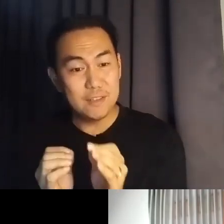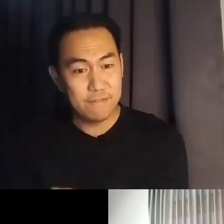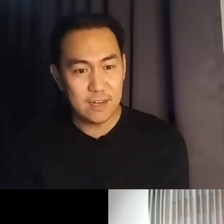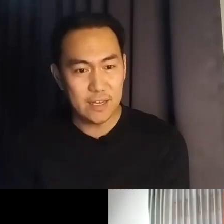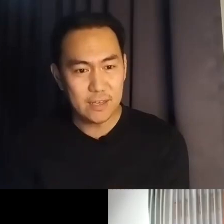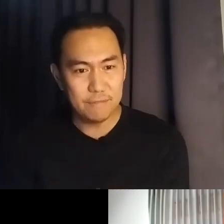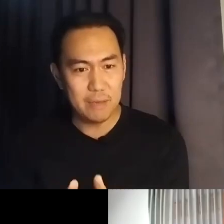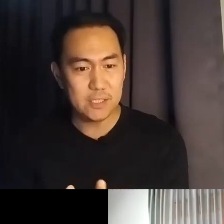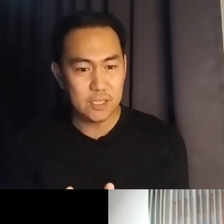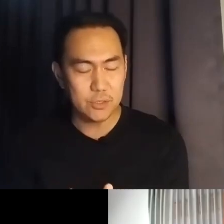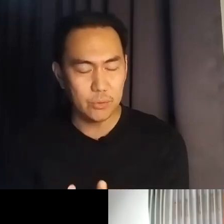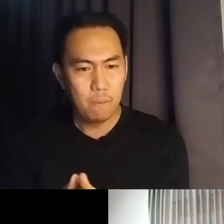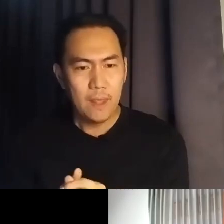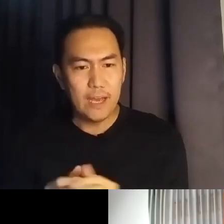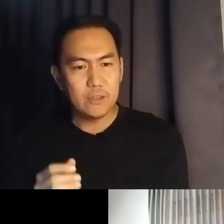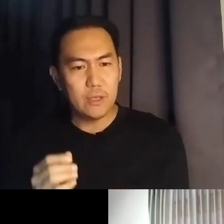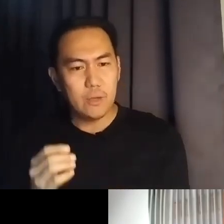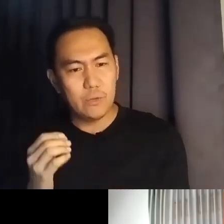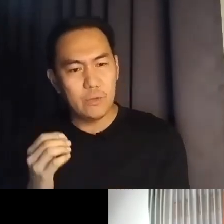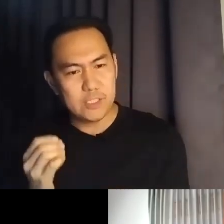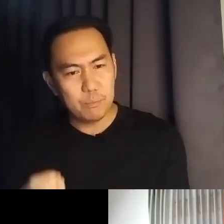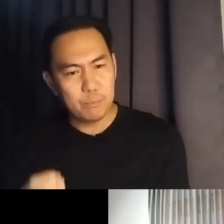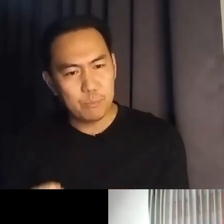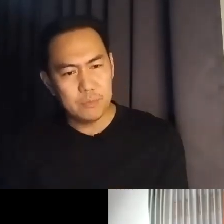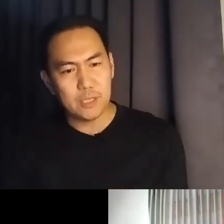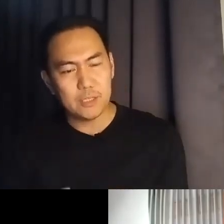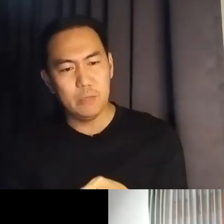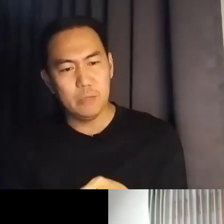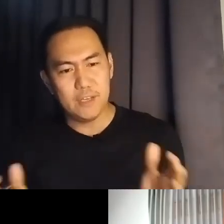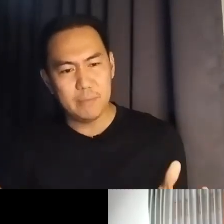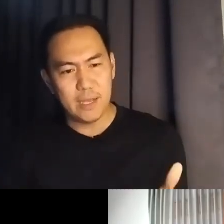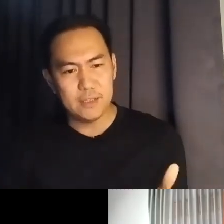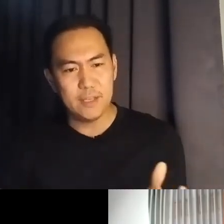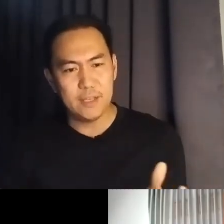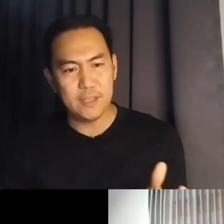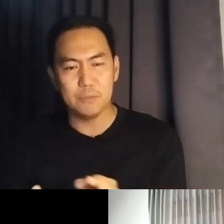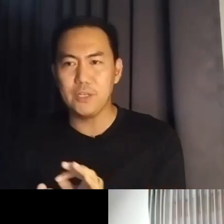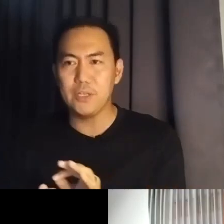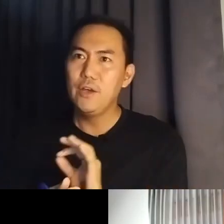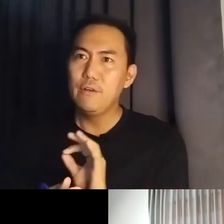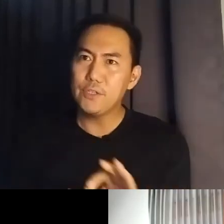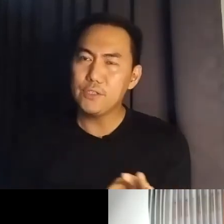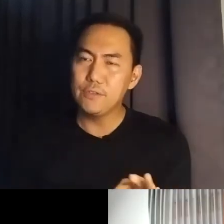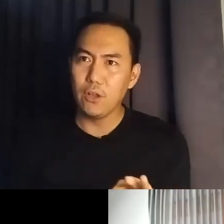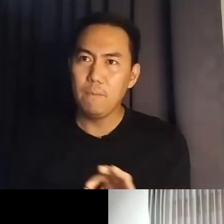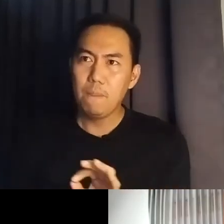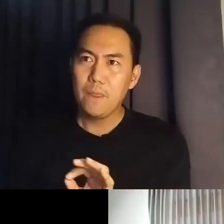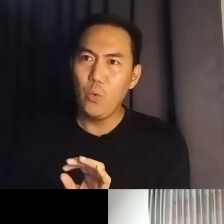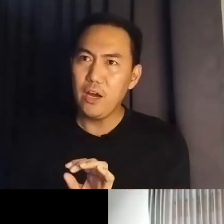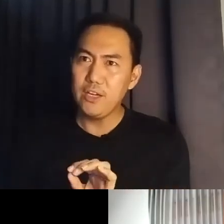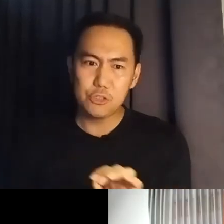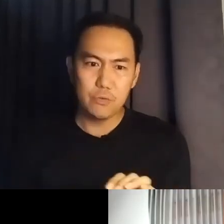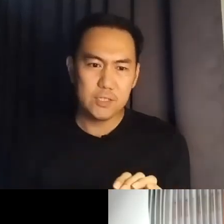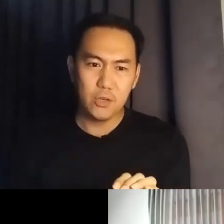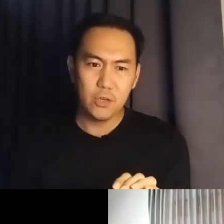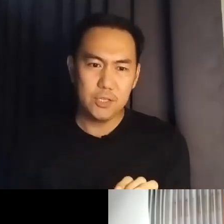victim friendly, if I may say so, that there is a problem of taxonomy in victim identification because, first of all, we